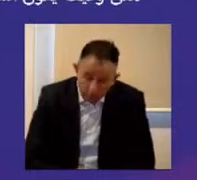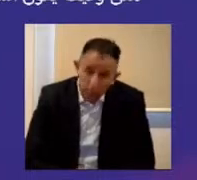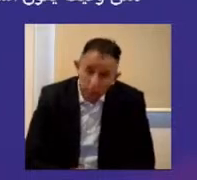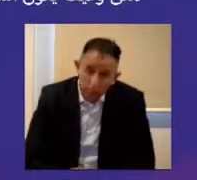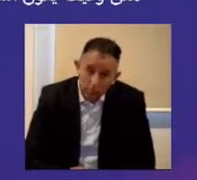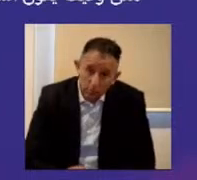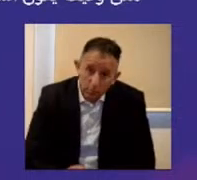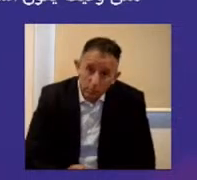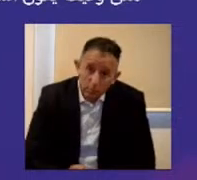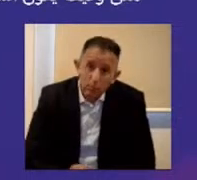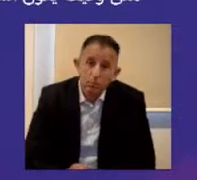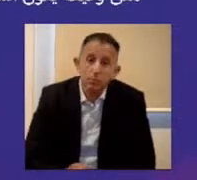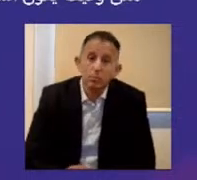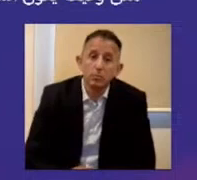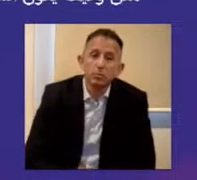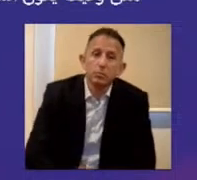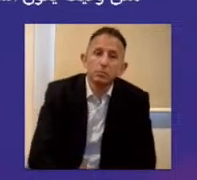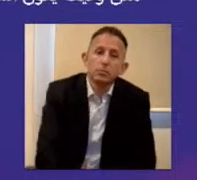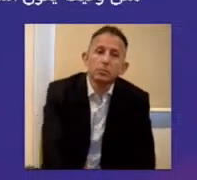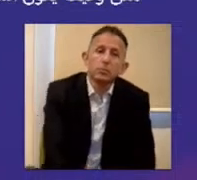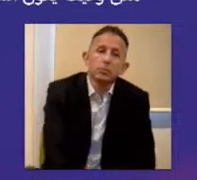Kasparov at chess